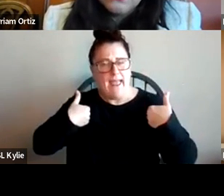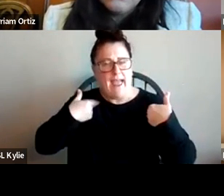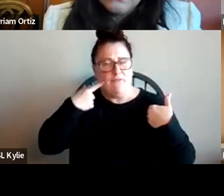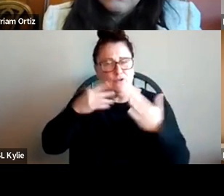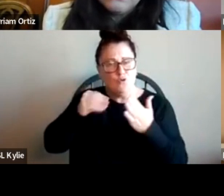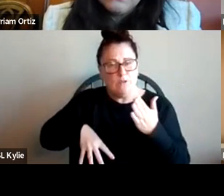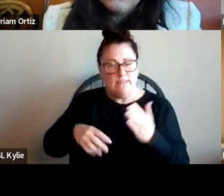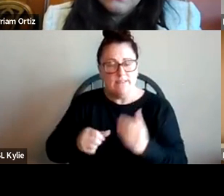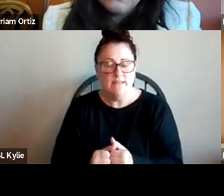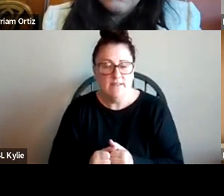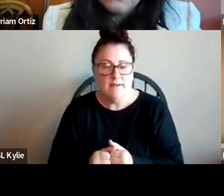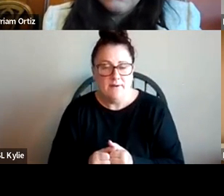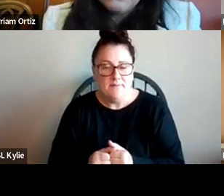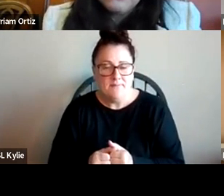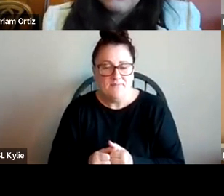students